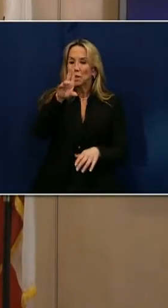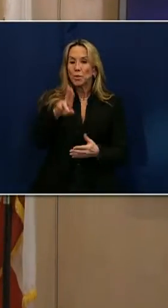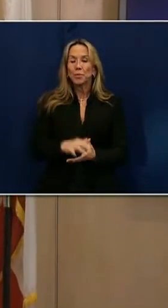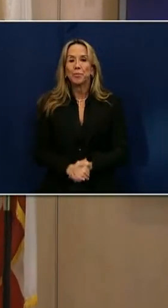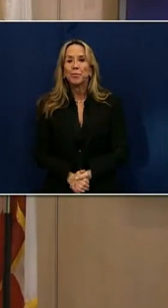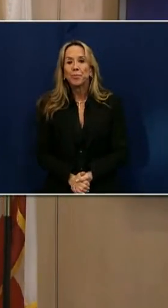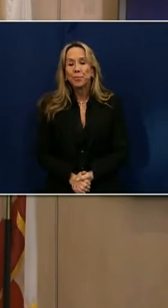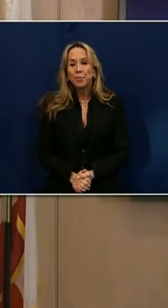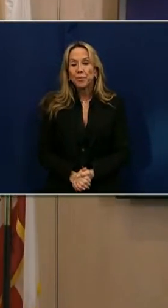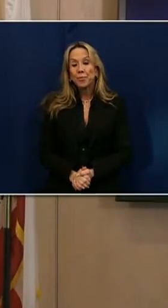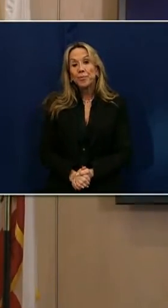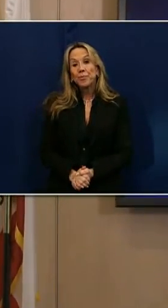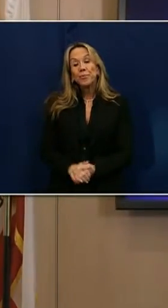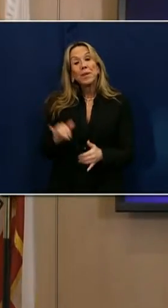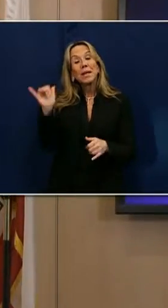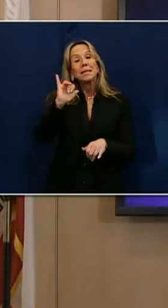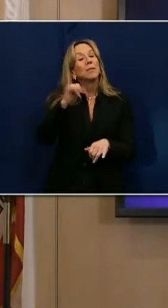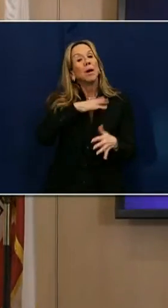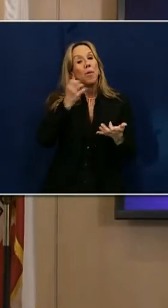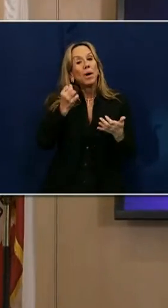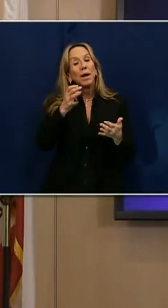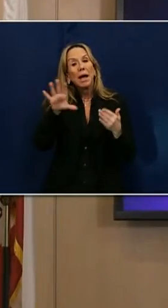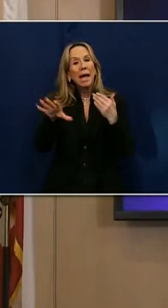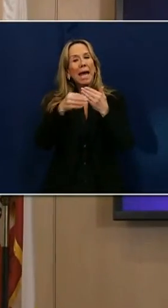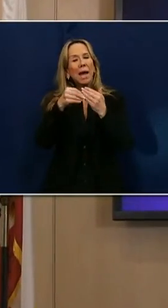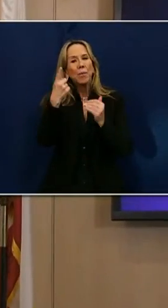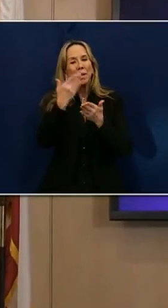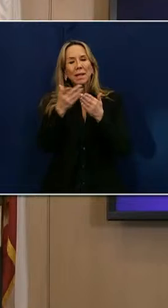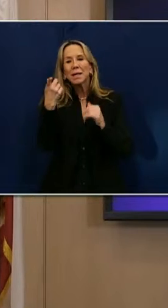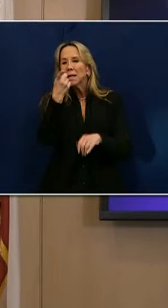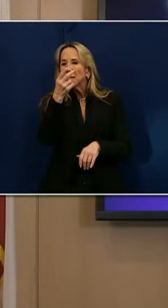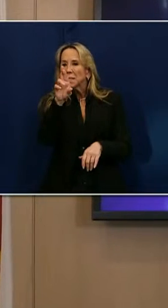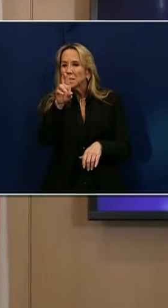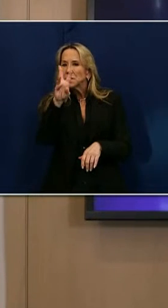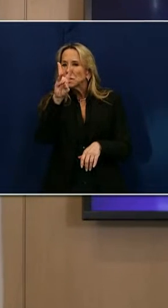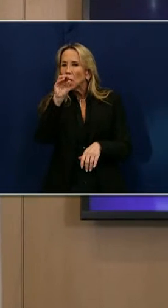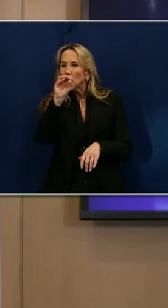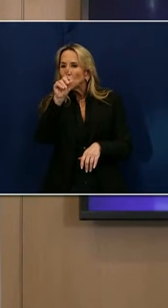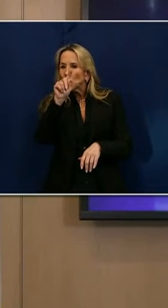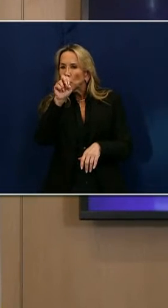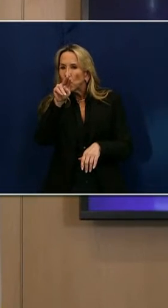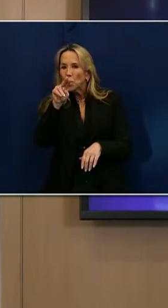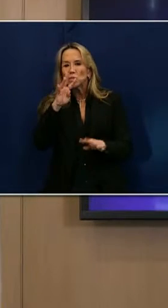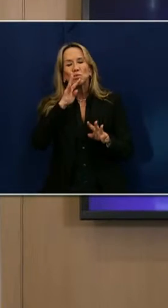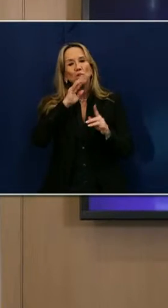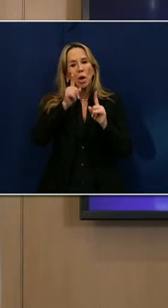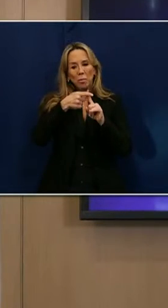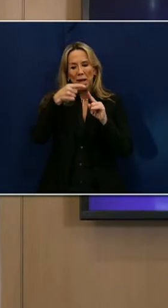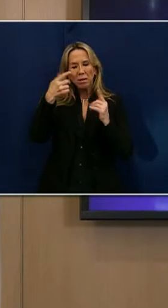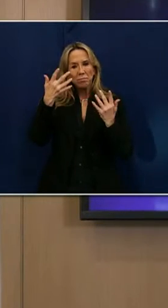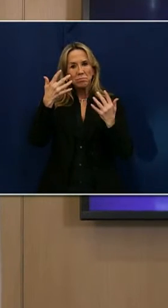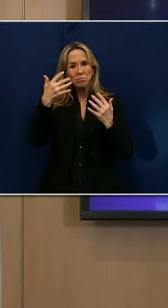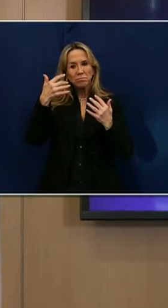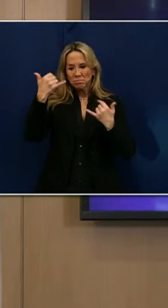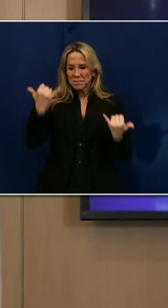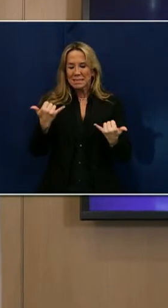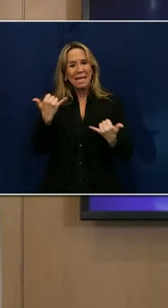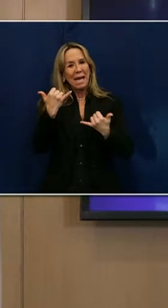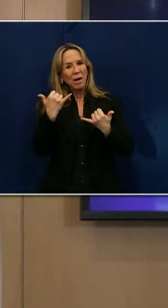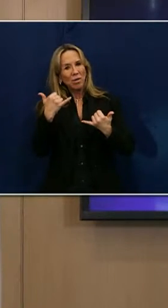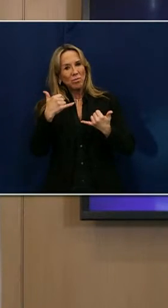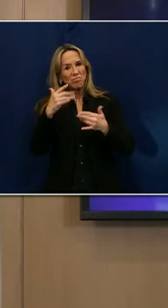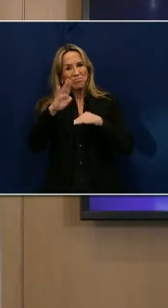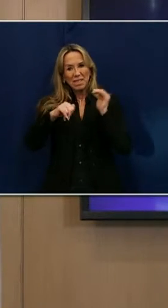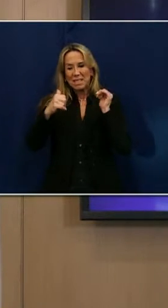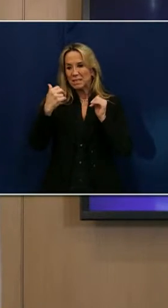Just one point. Dr. Wooten spoke about the level of hospitalizations this year compared to previous years. And in speaking